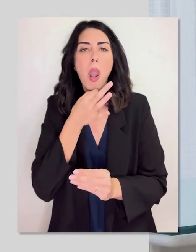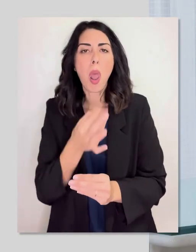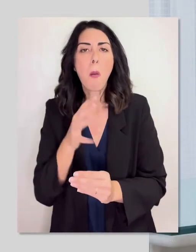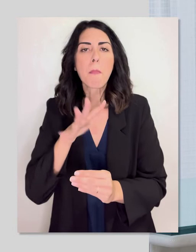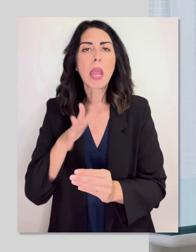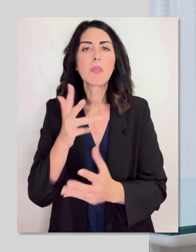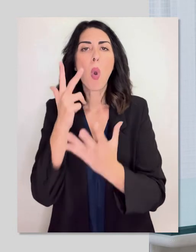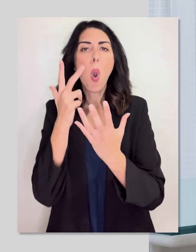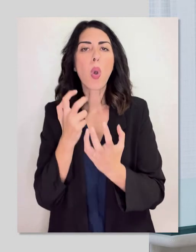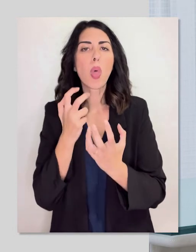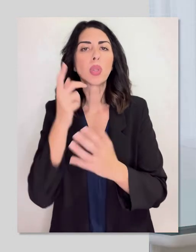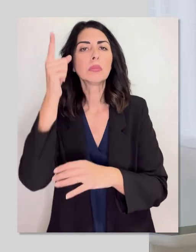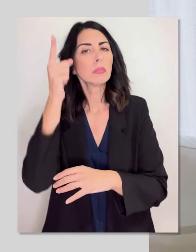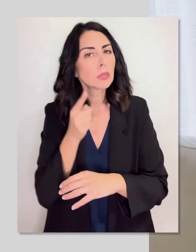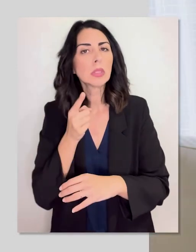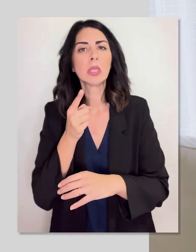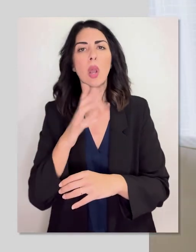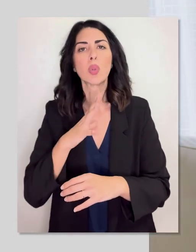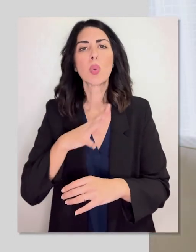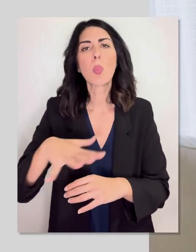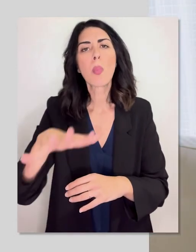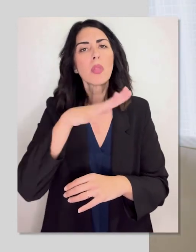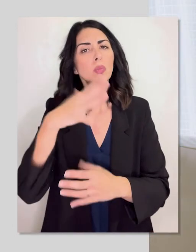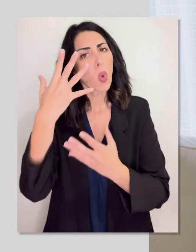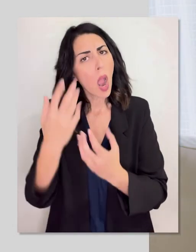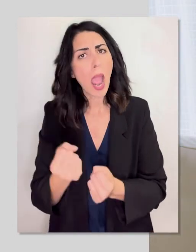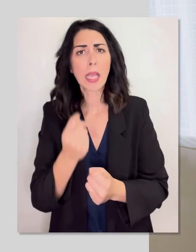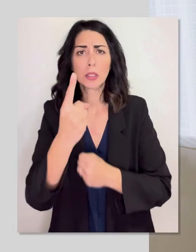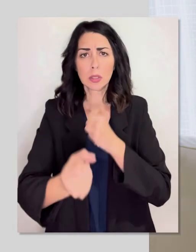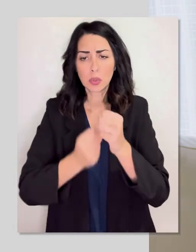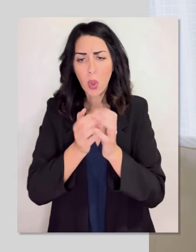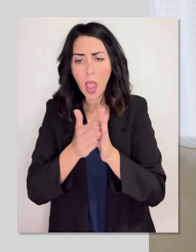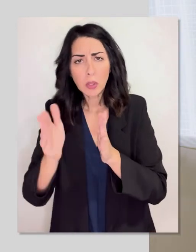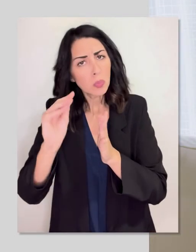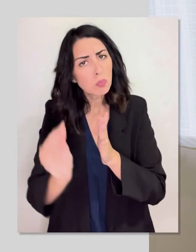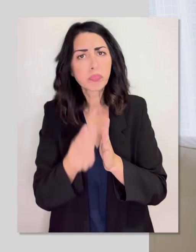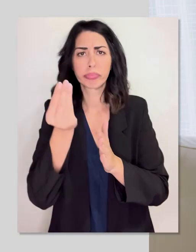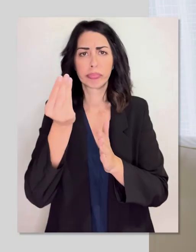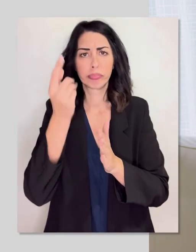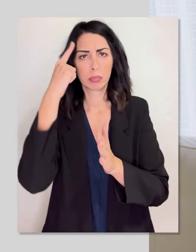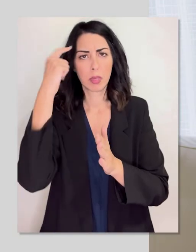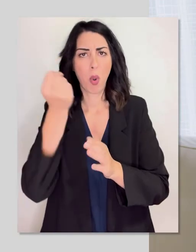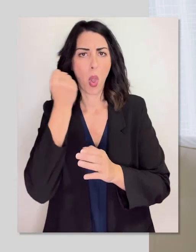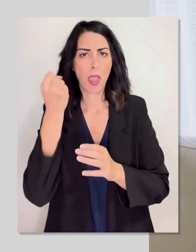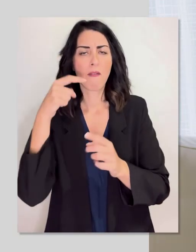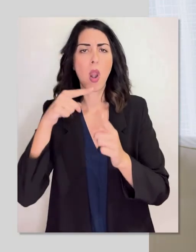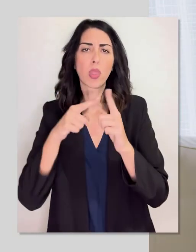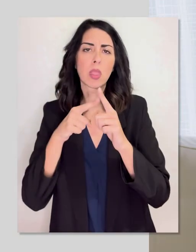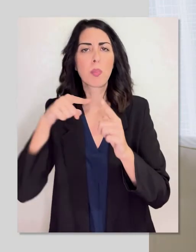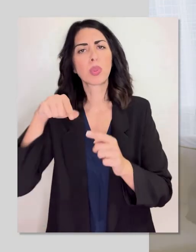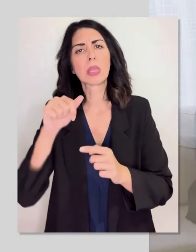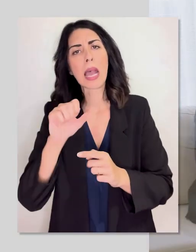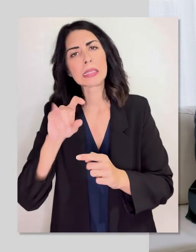of headache during the course of a year. And sometimes it's a few times a week, and sometimes even